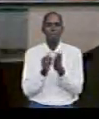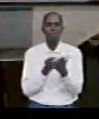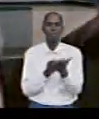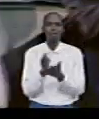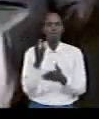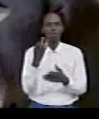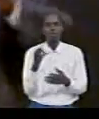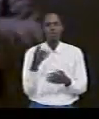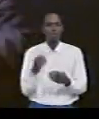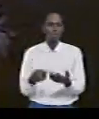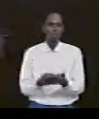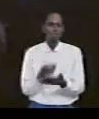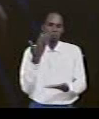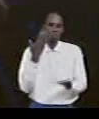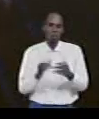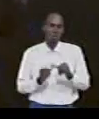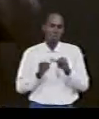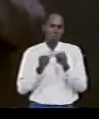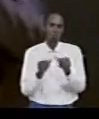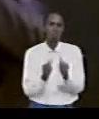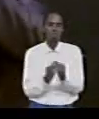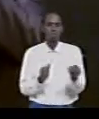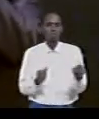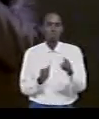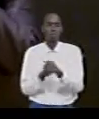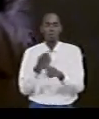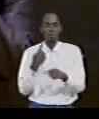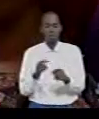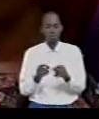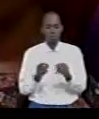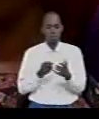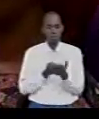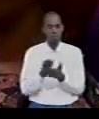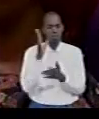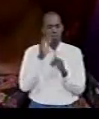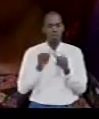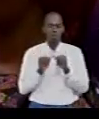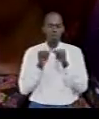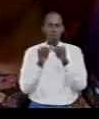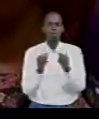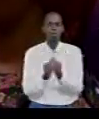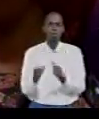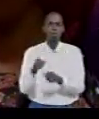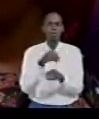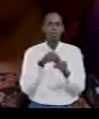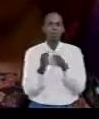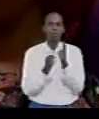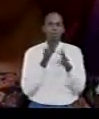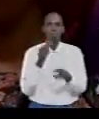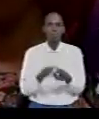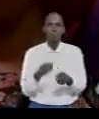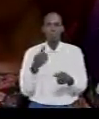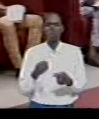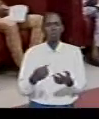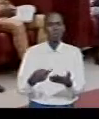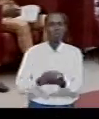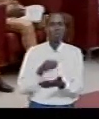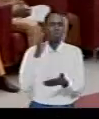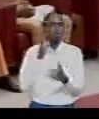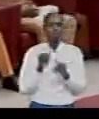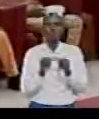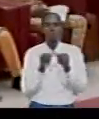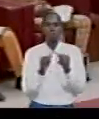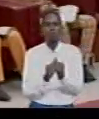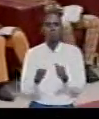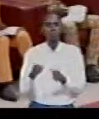might continue with you. The truth will continue with you. The gospel will continue with you.